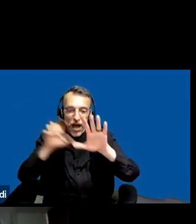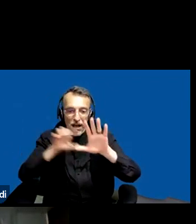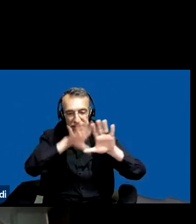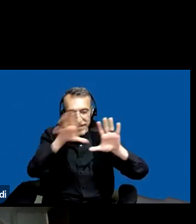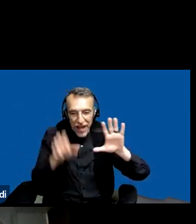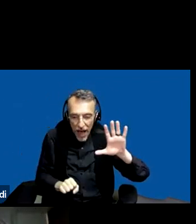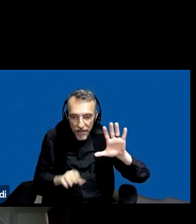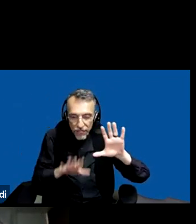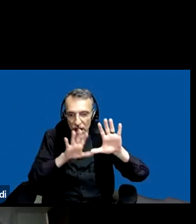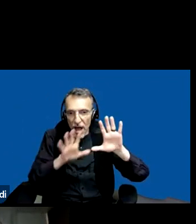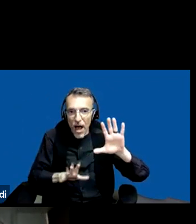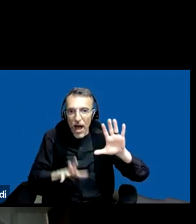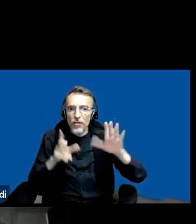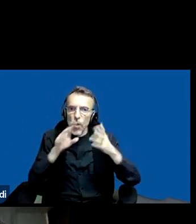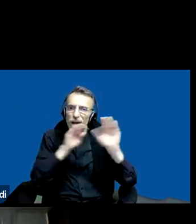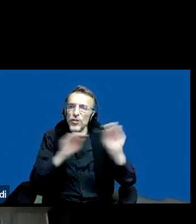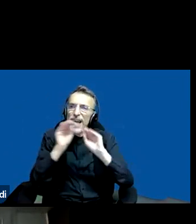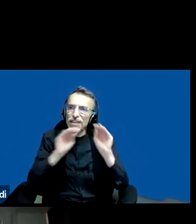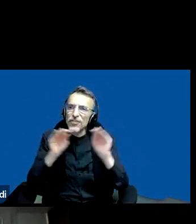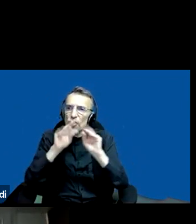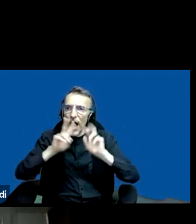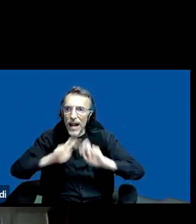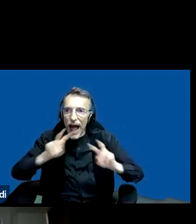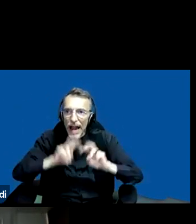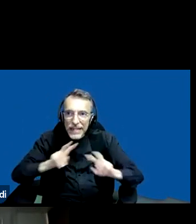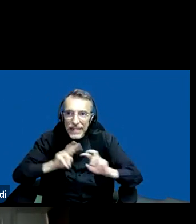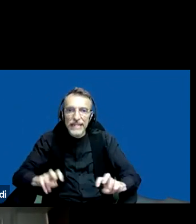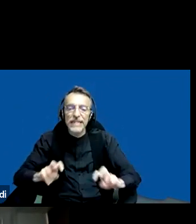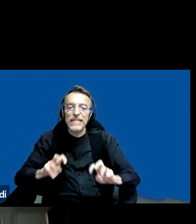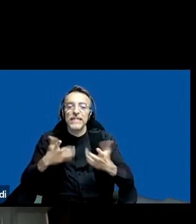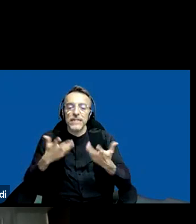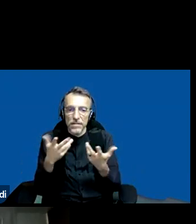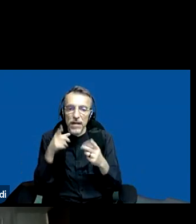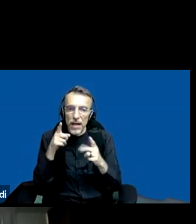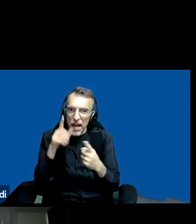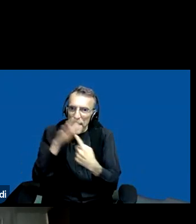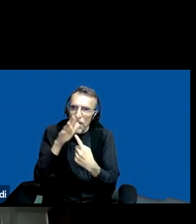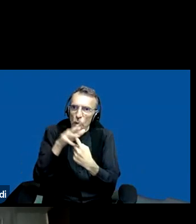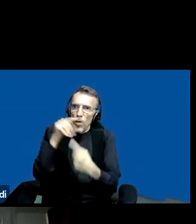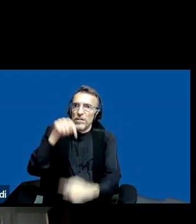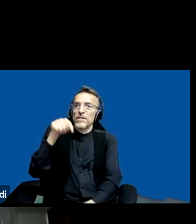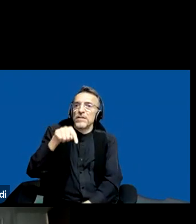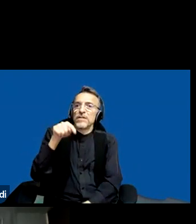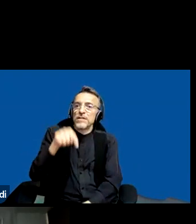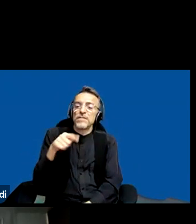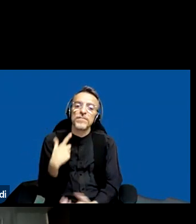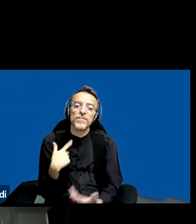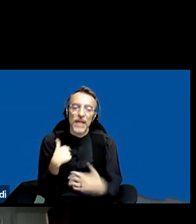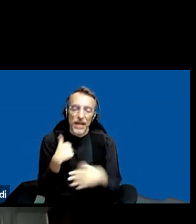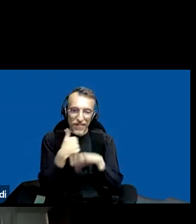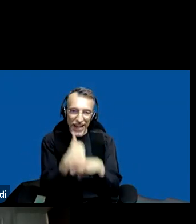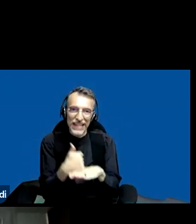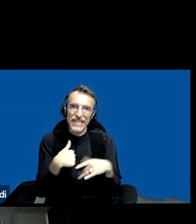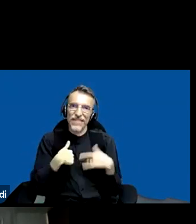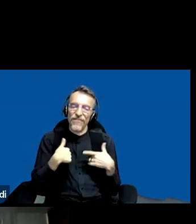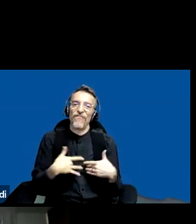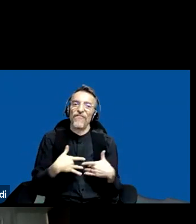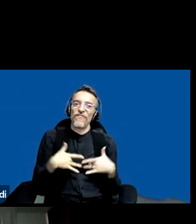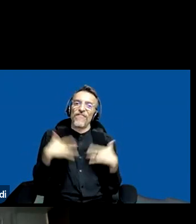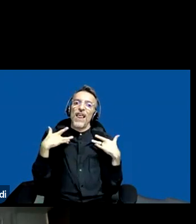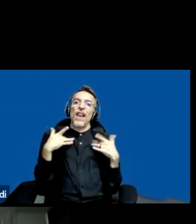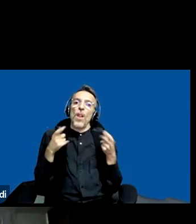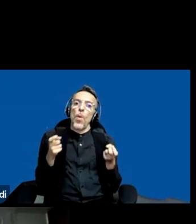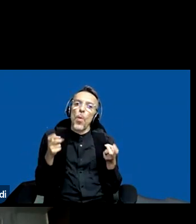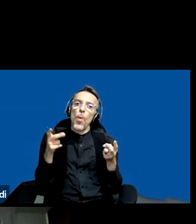of education systems. And I think that kind of thing is the kind of thing that at least I feel is a